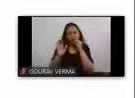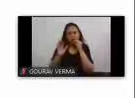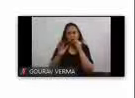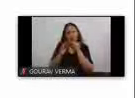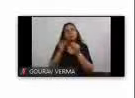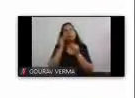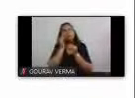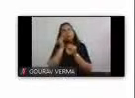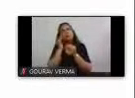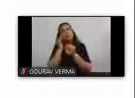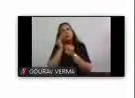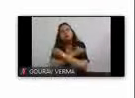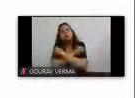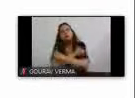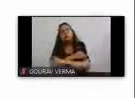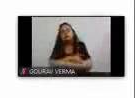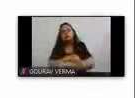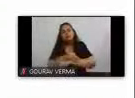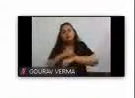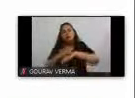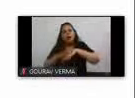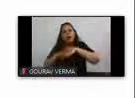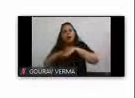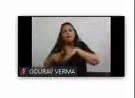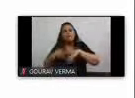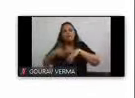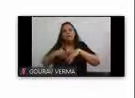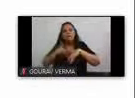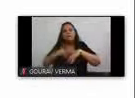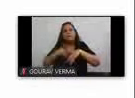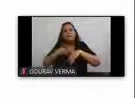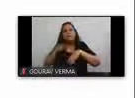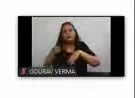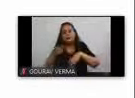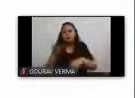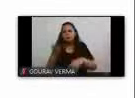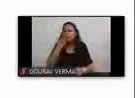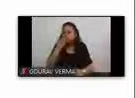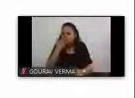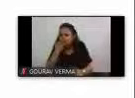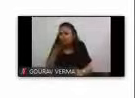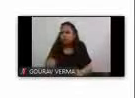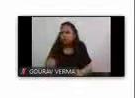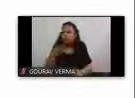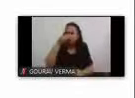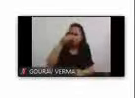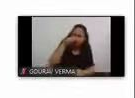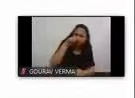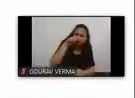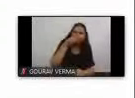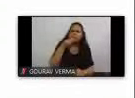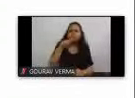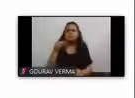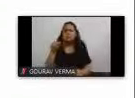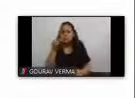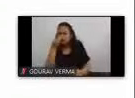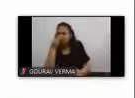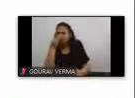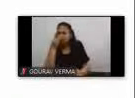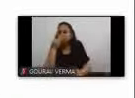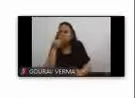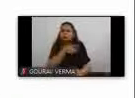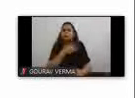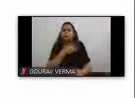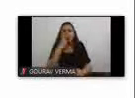karega with an object. So kabhi kabhi smell karega. So this would be a different